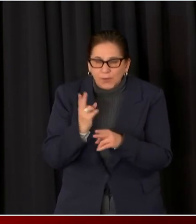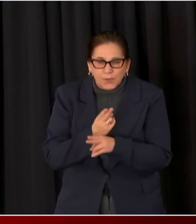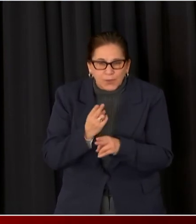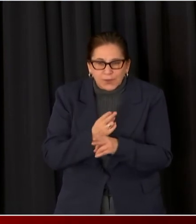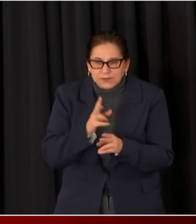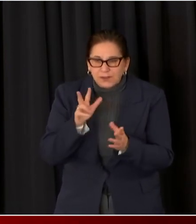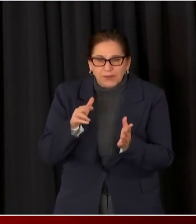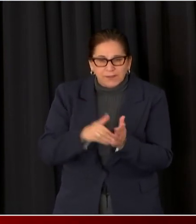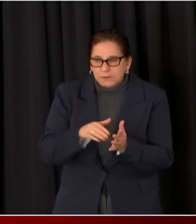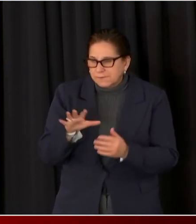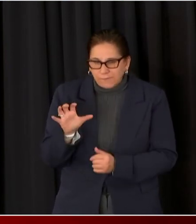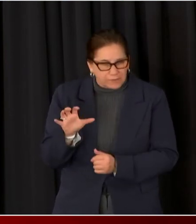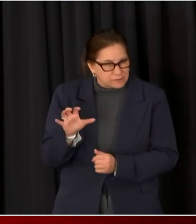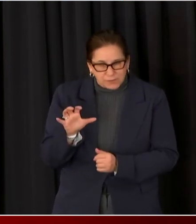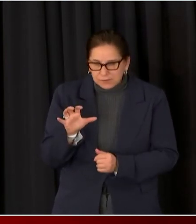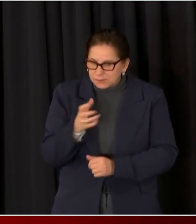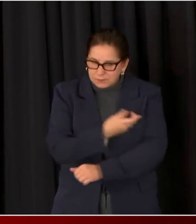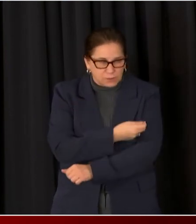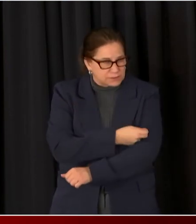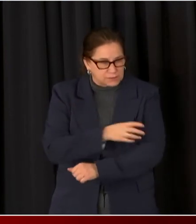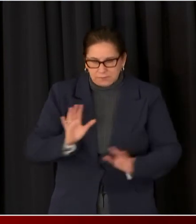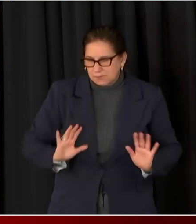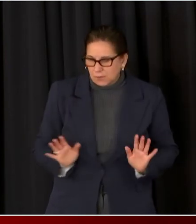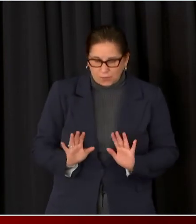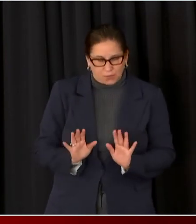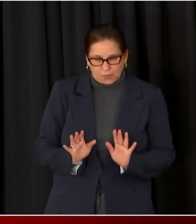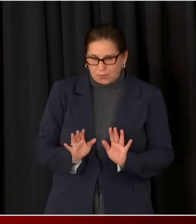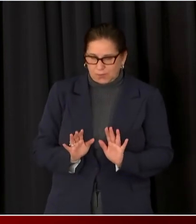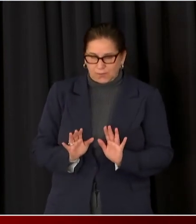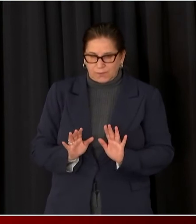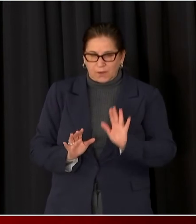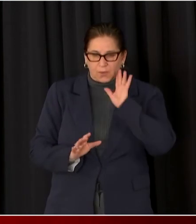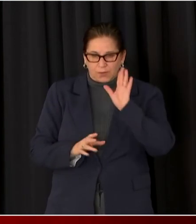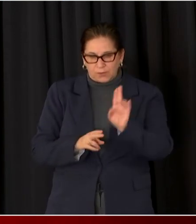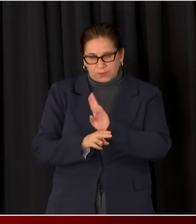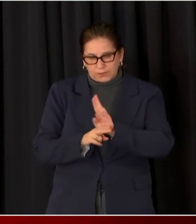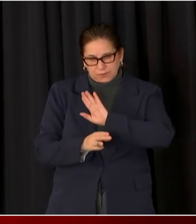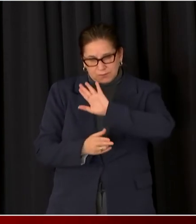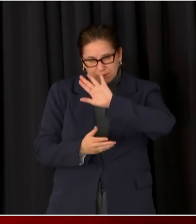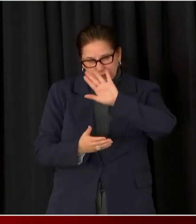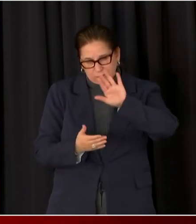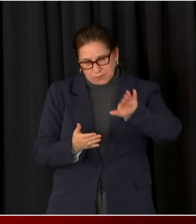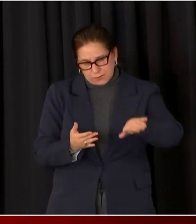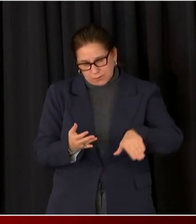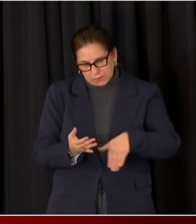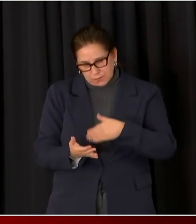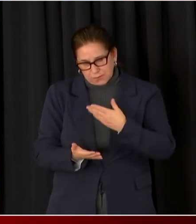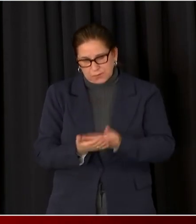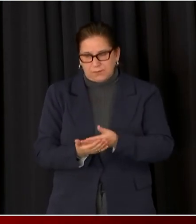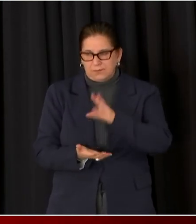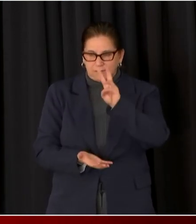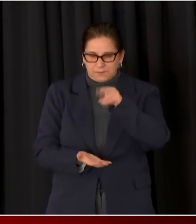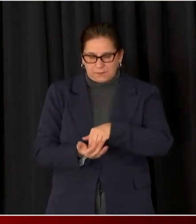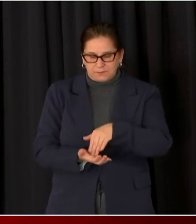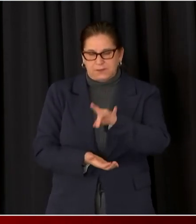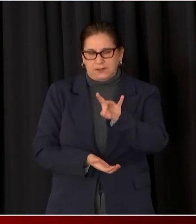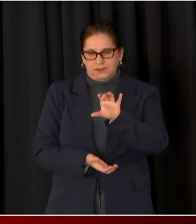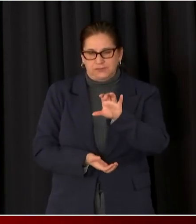do you have dates? Can you put any kind of dates on when you would actually begin administering, for